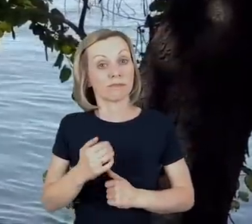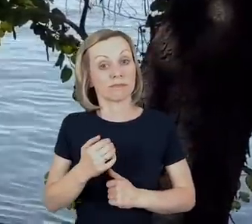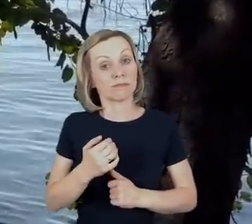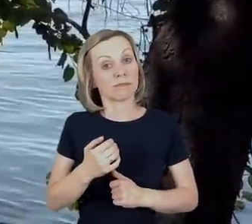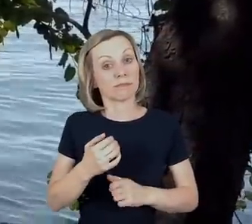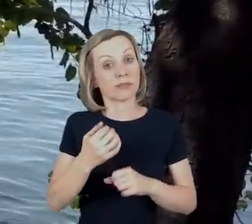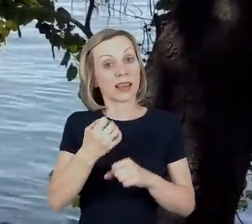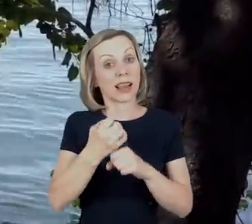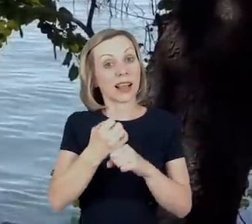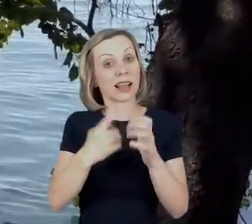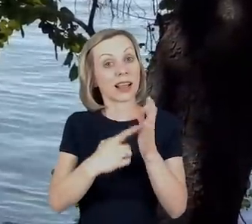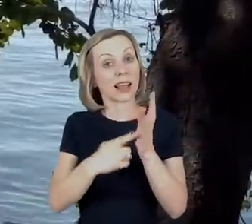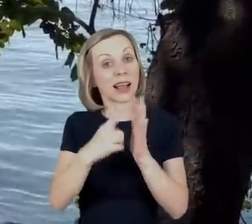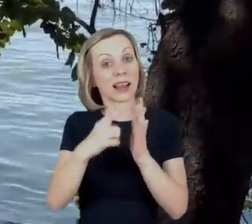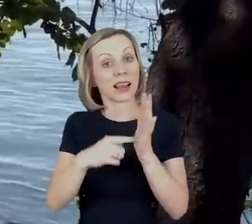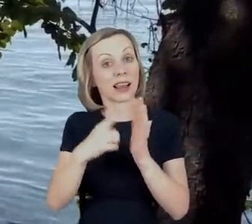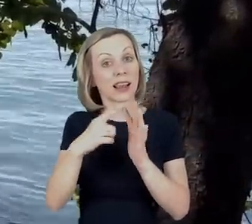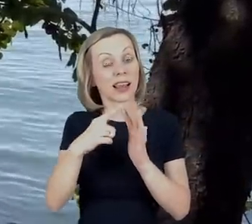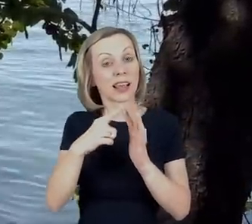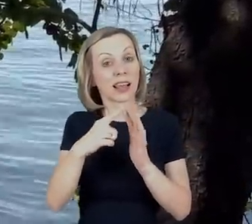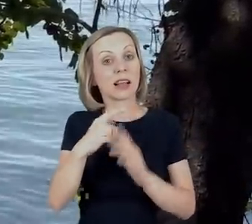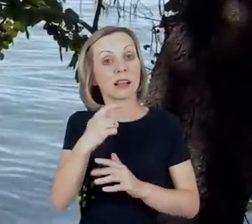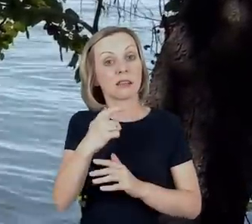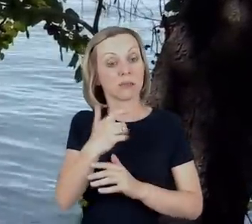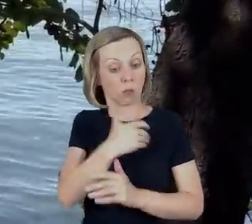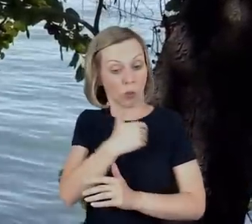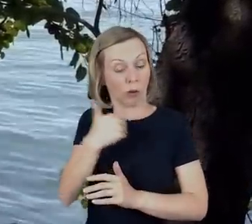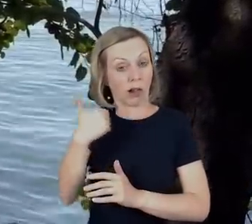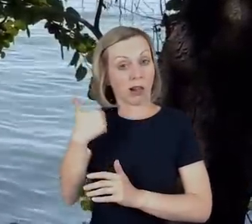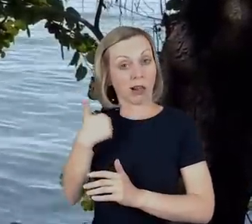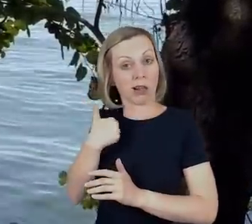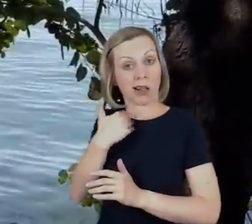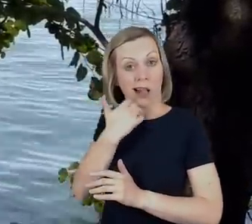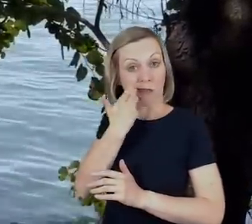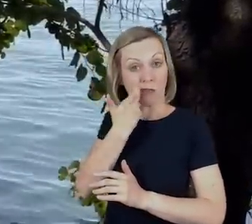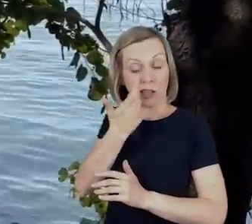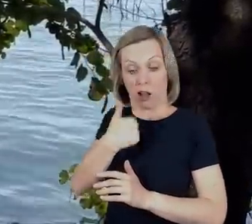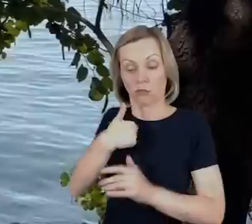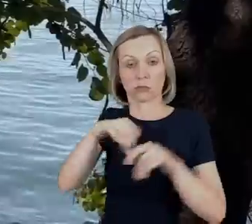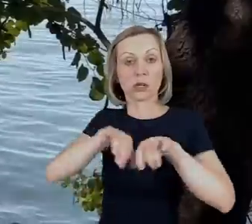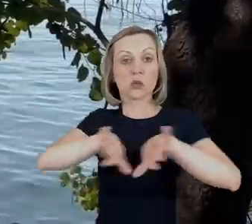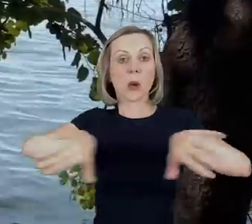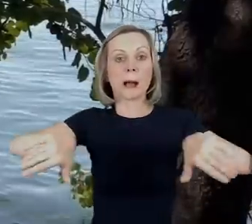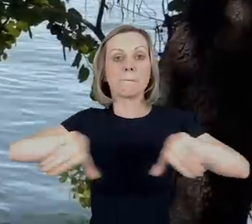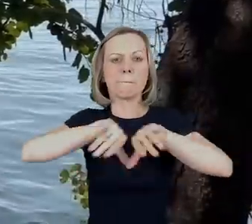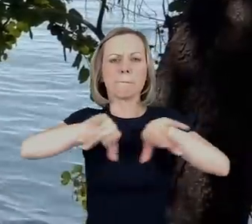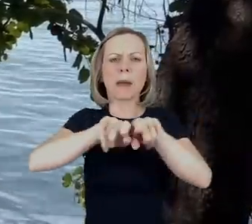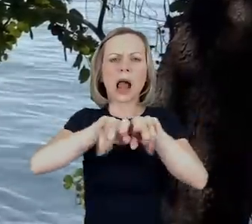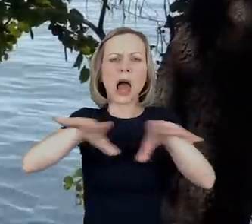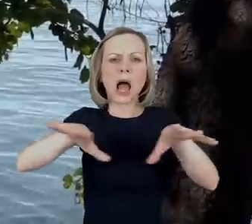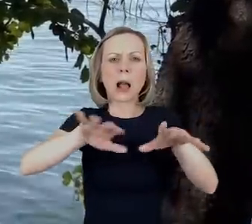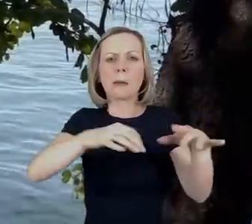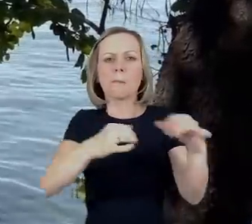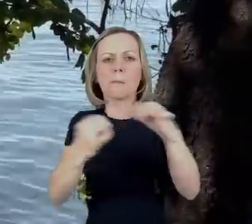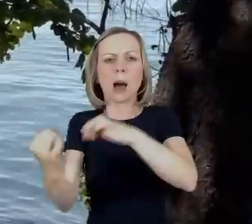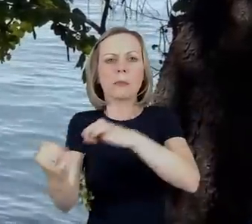In Galilee, I swam each morning, like swimming in baptismal water.